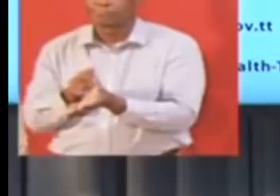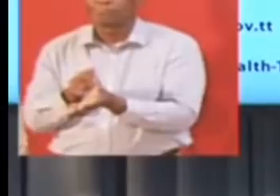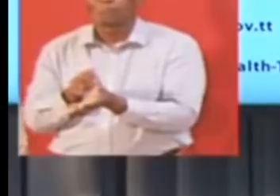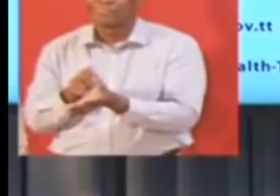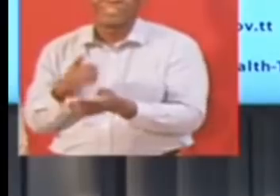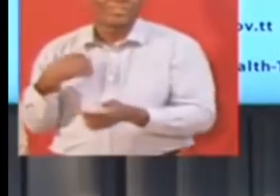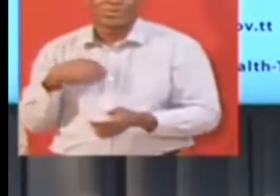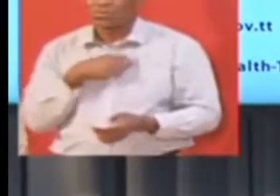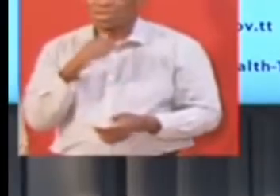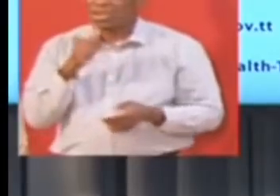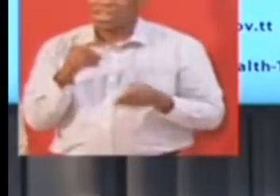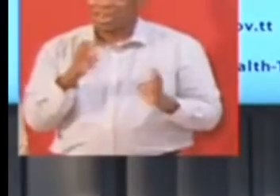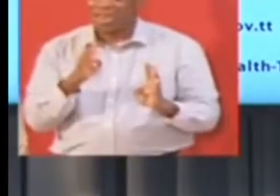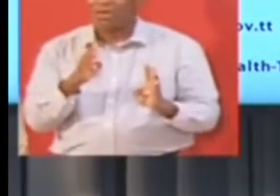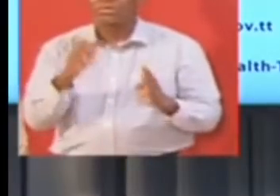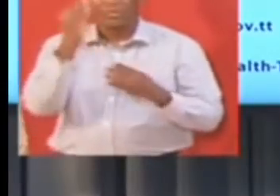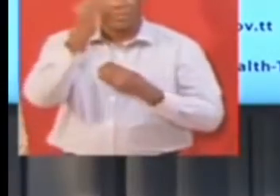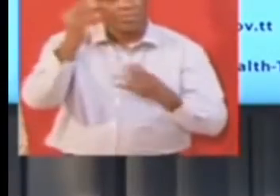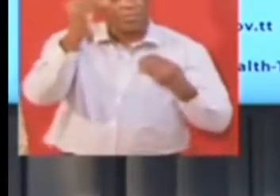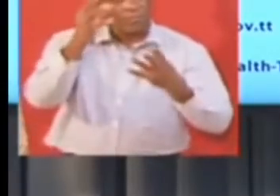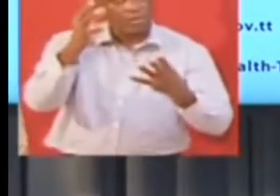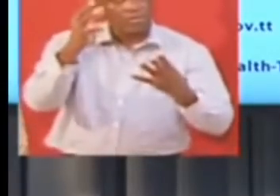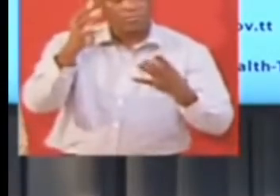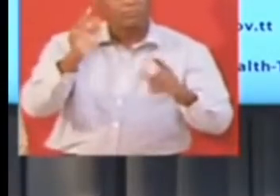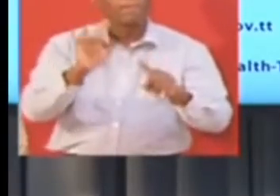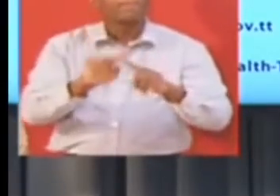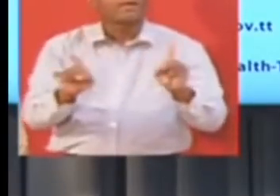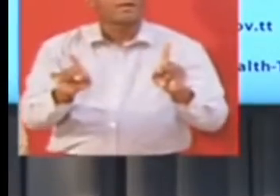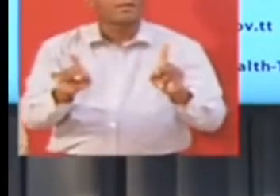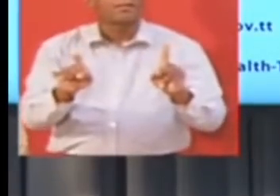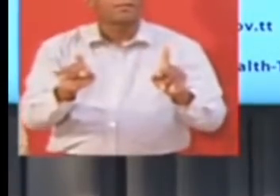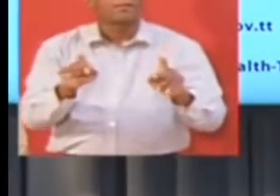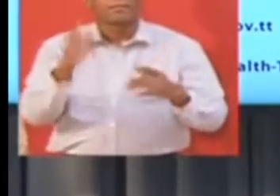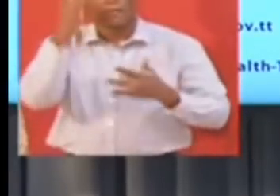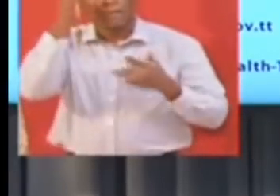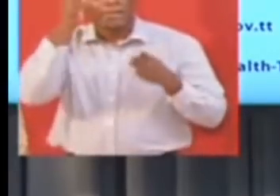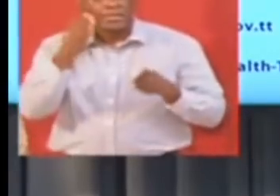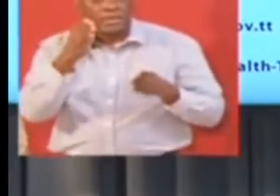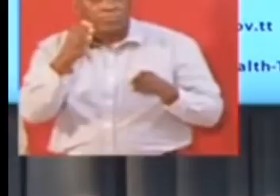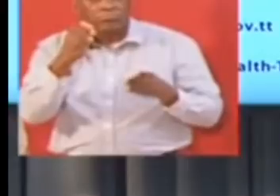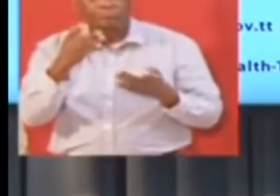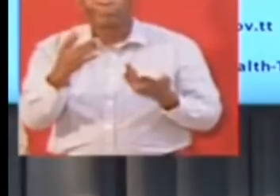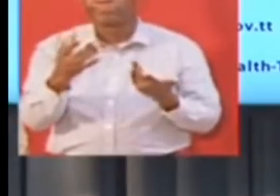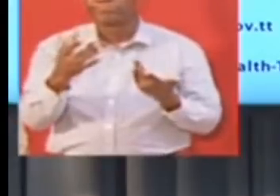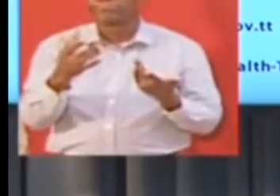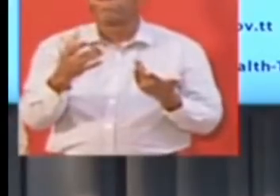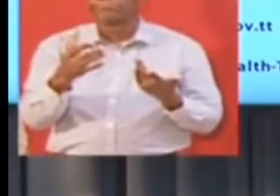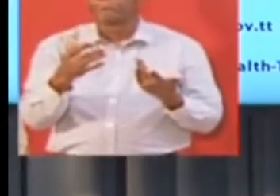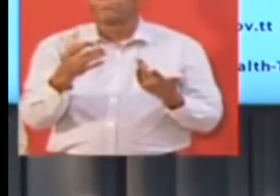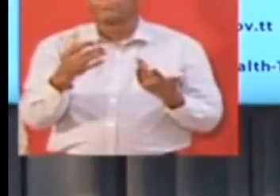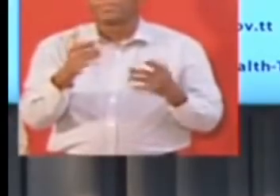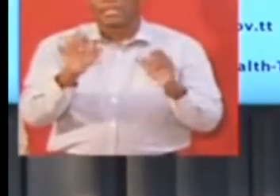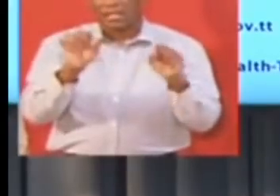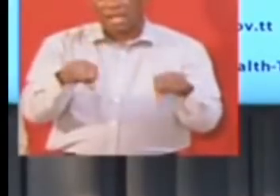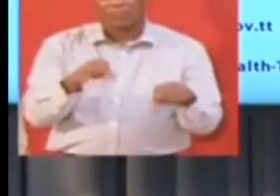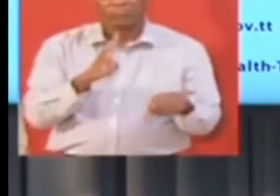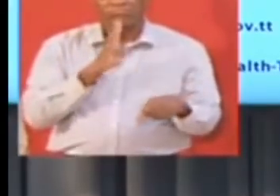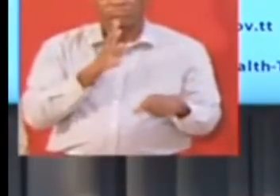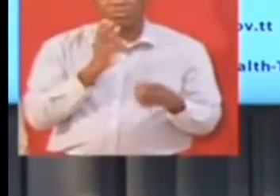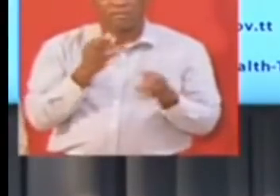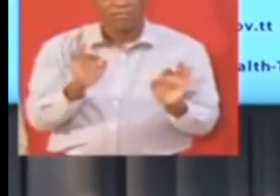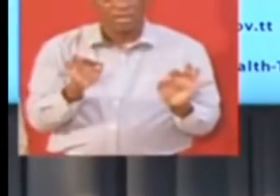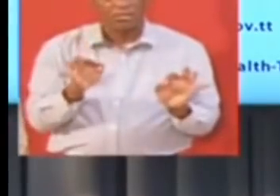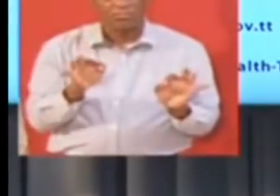the patient or the client of a lawyer is allowed to speak freely without fear of any retribution or